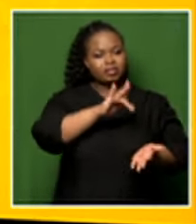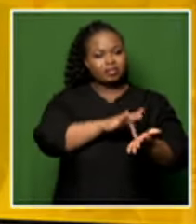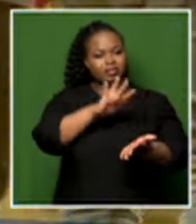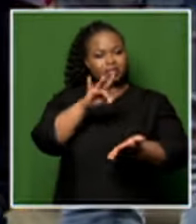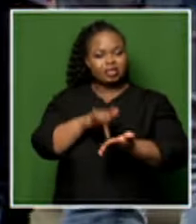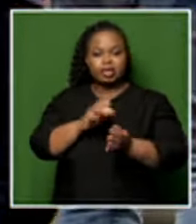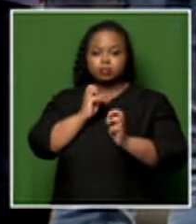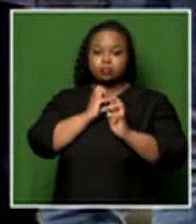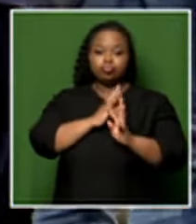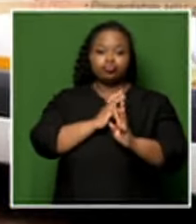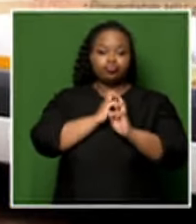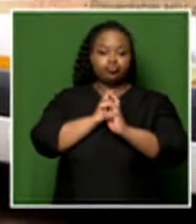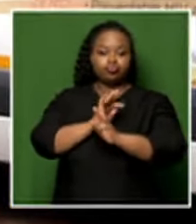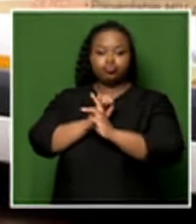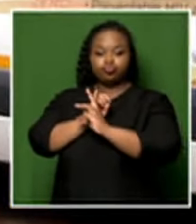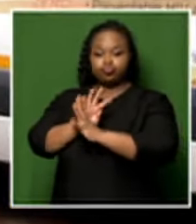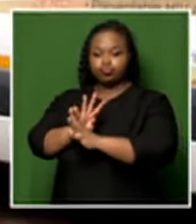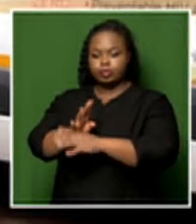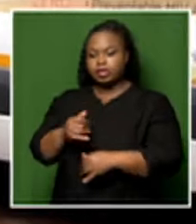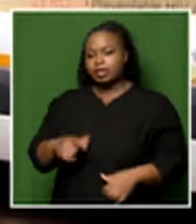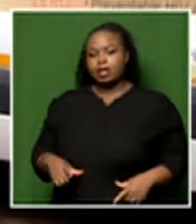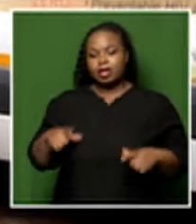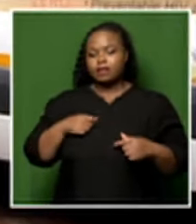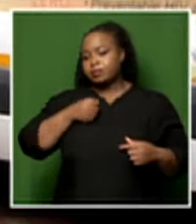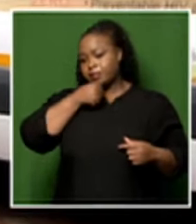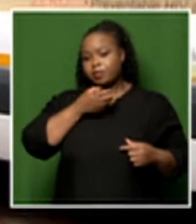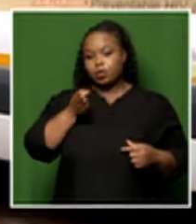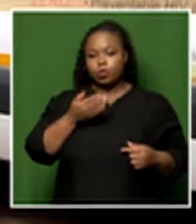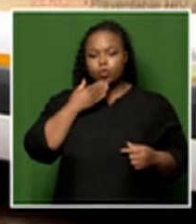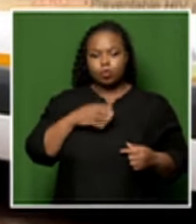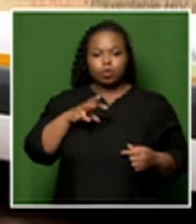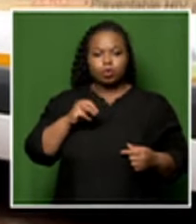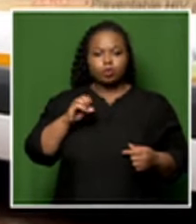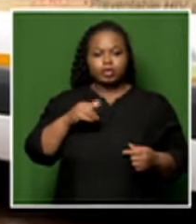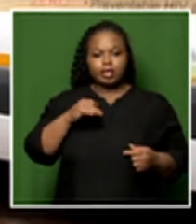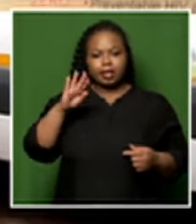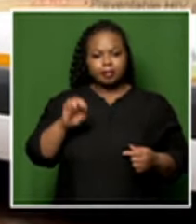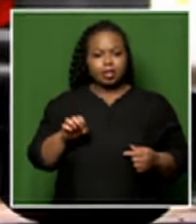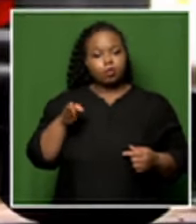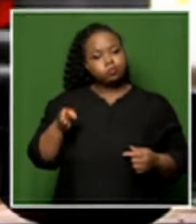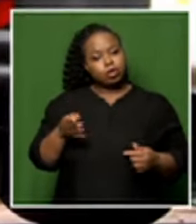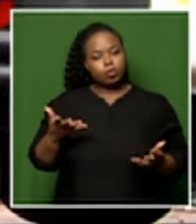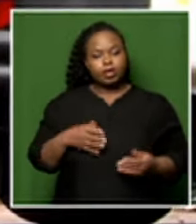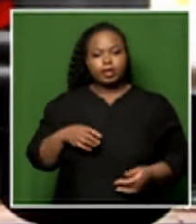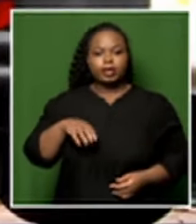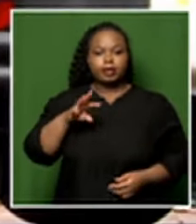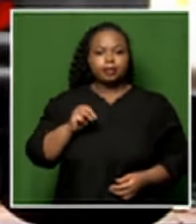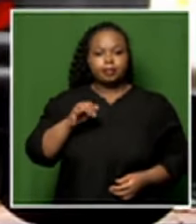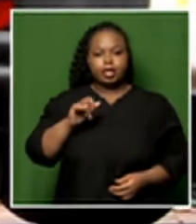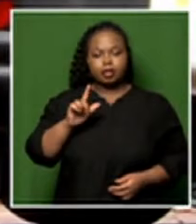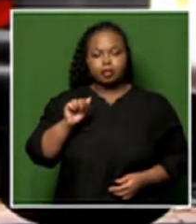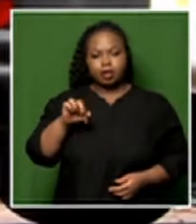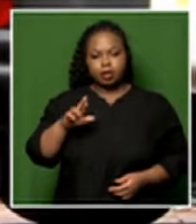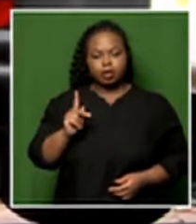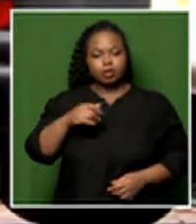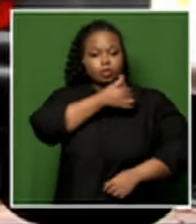experience long queues. Now, for more on this, let's cross live to our reporter, Maageketla Mohlabe. He's at the Netcare